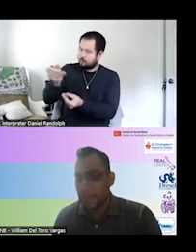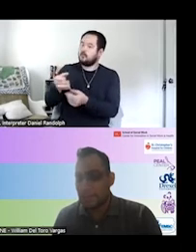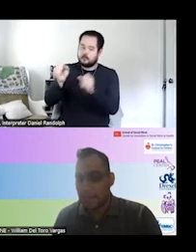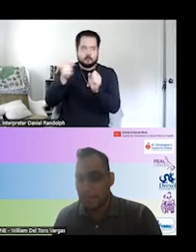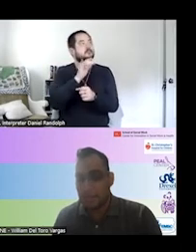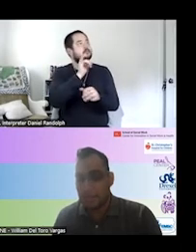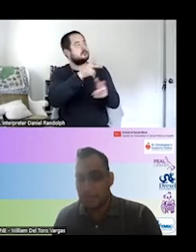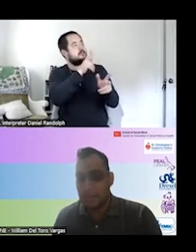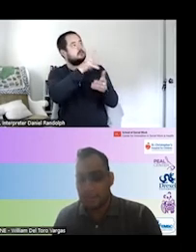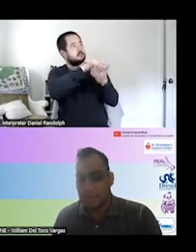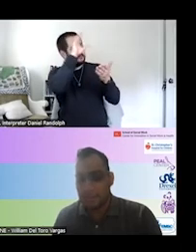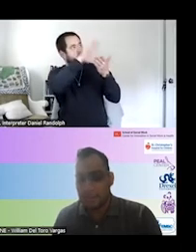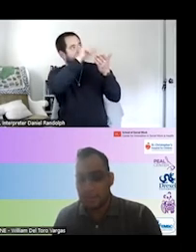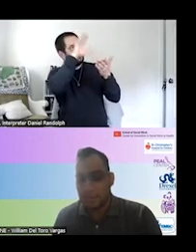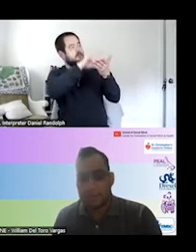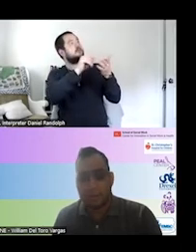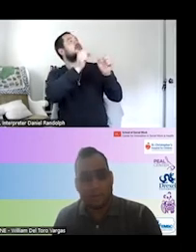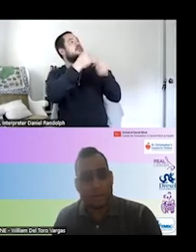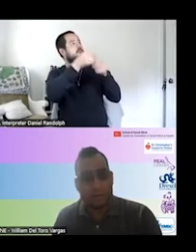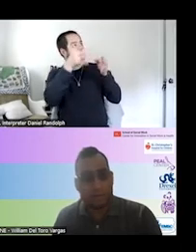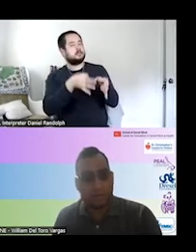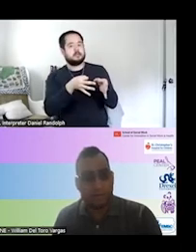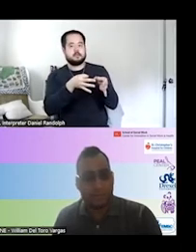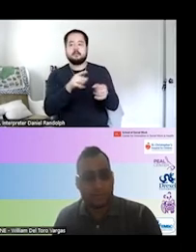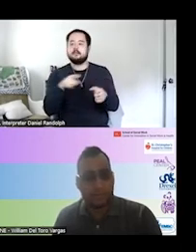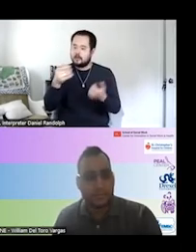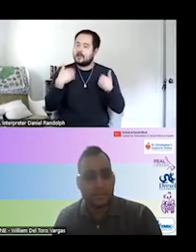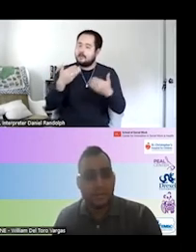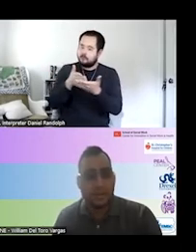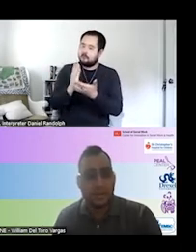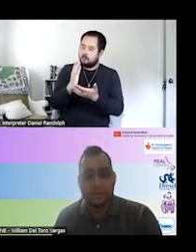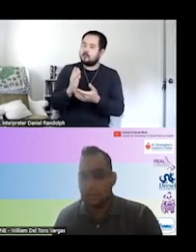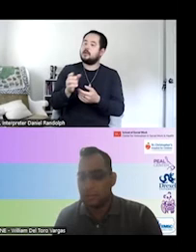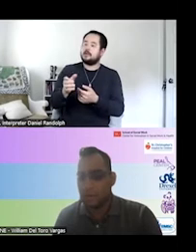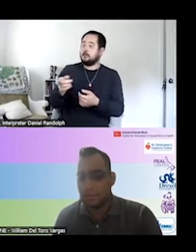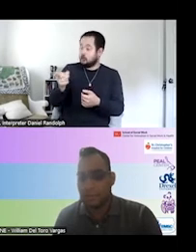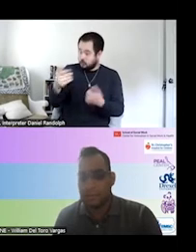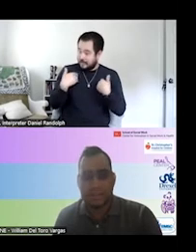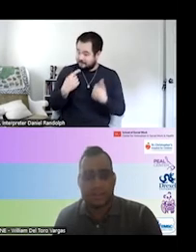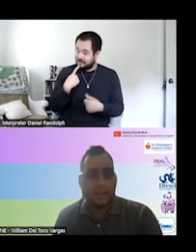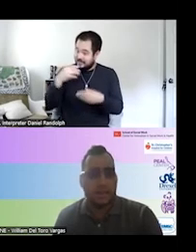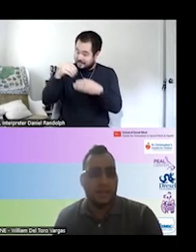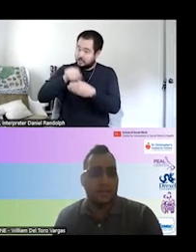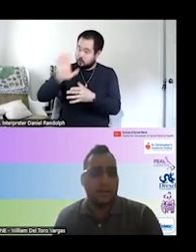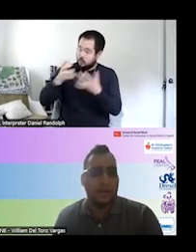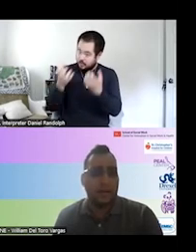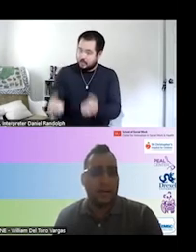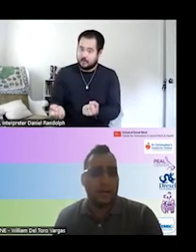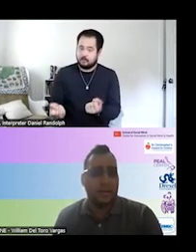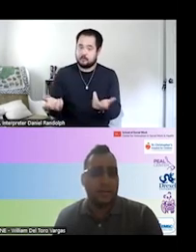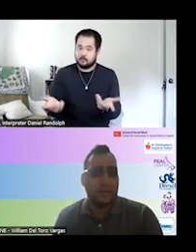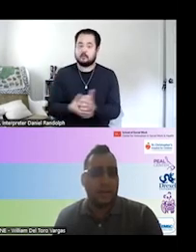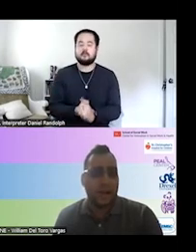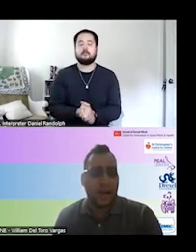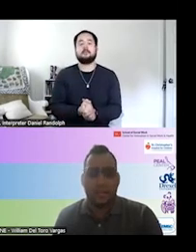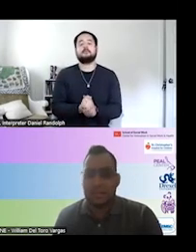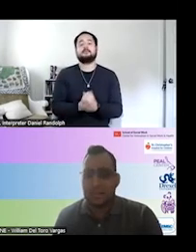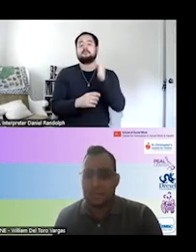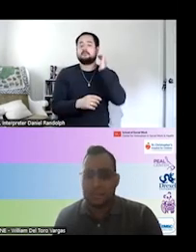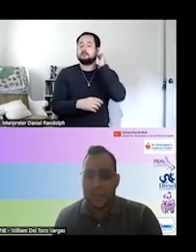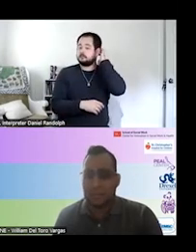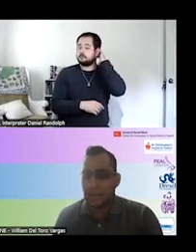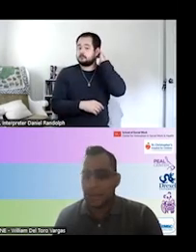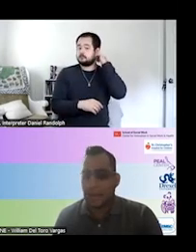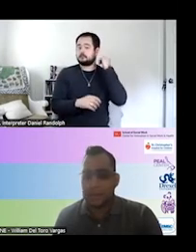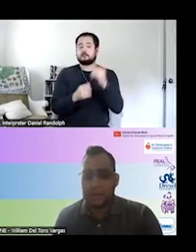they have a say in their, in their own health due to health literacy. So, a lot of this